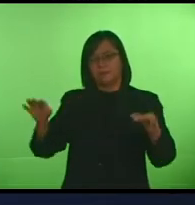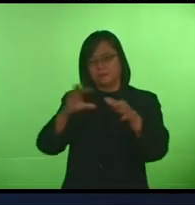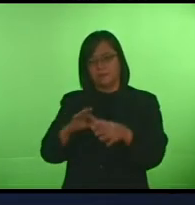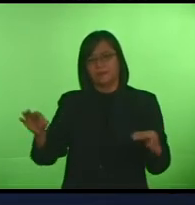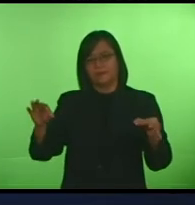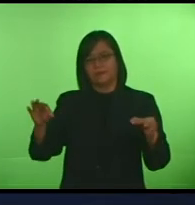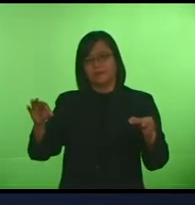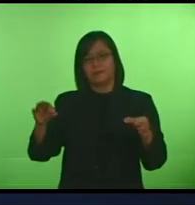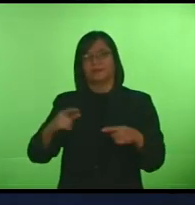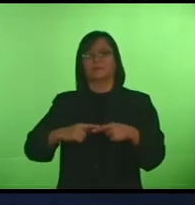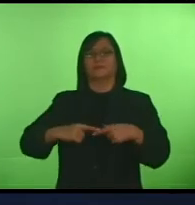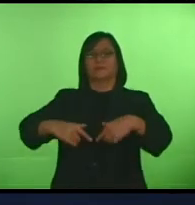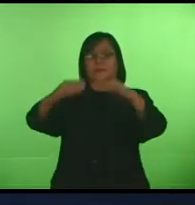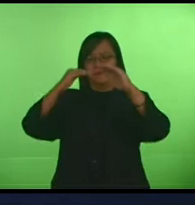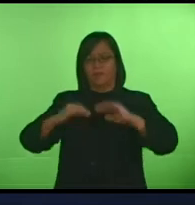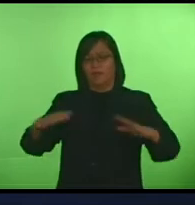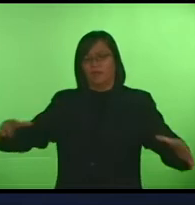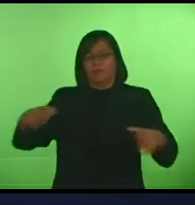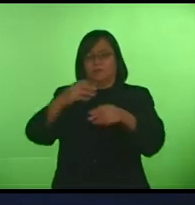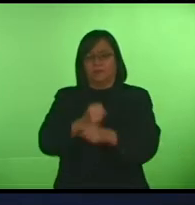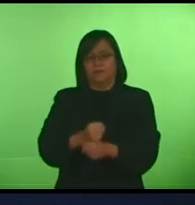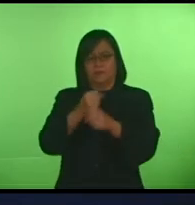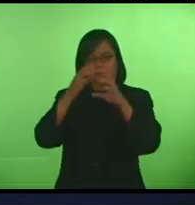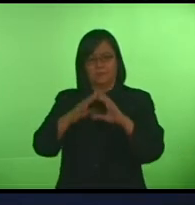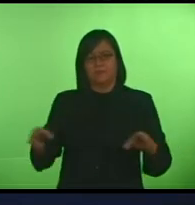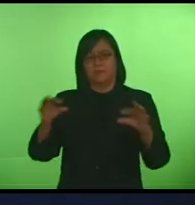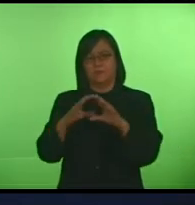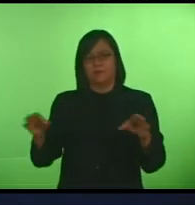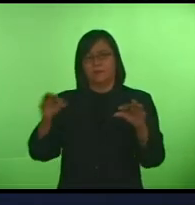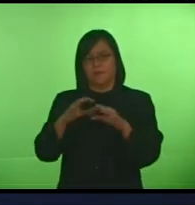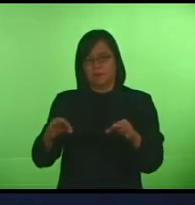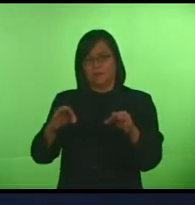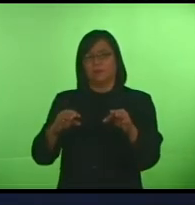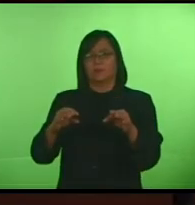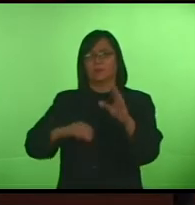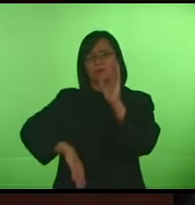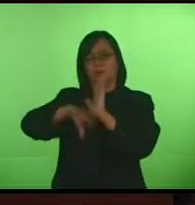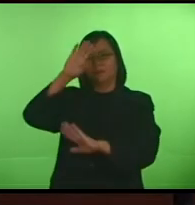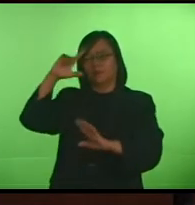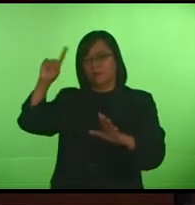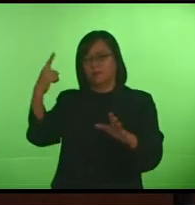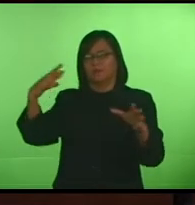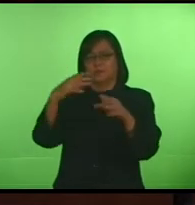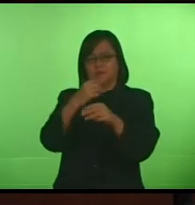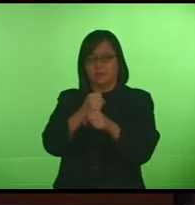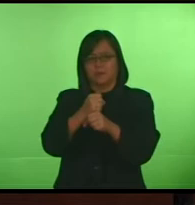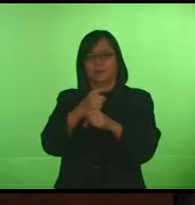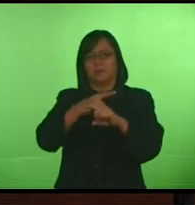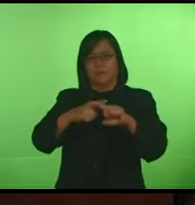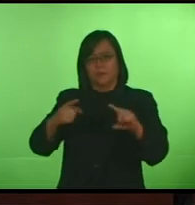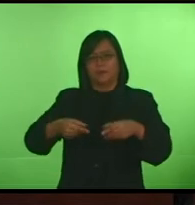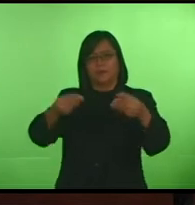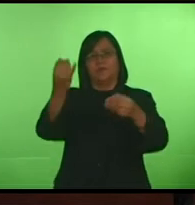then the concluding sentence does more than just summarize the paragraph. It also gives you an